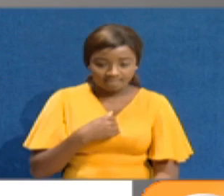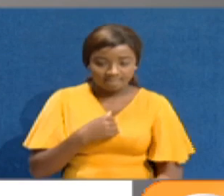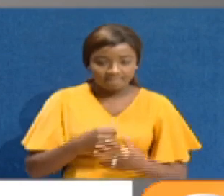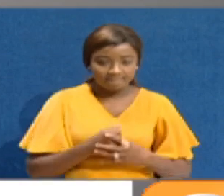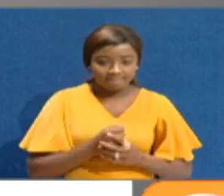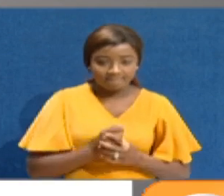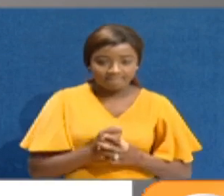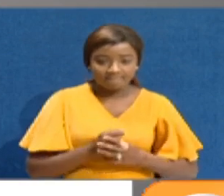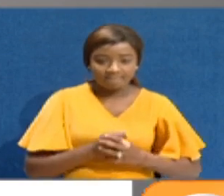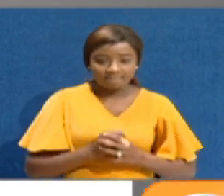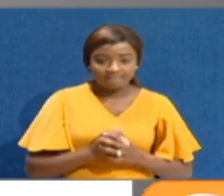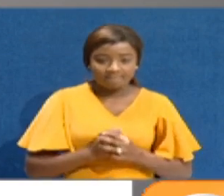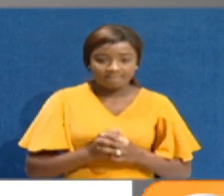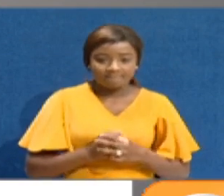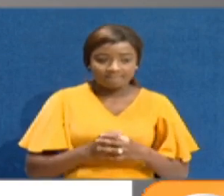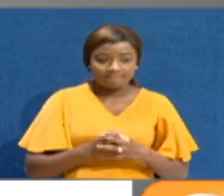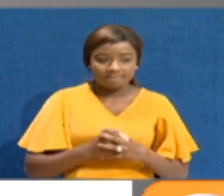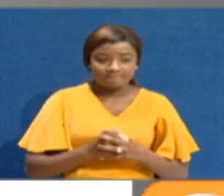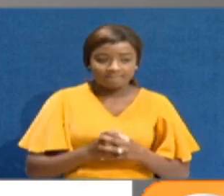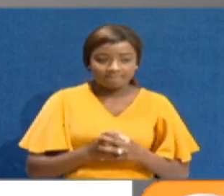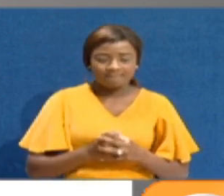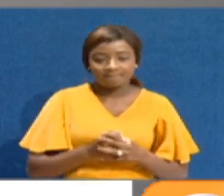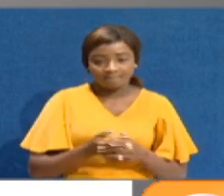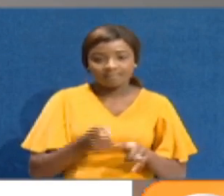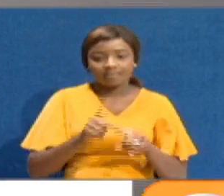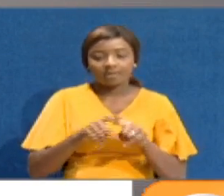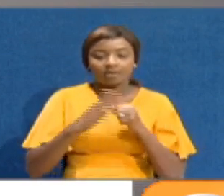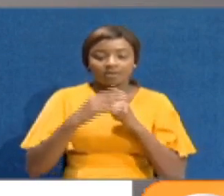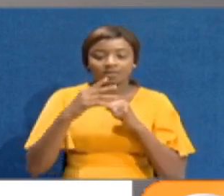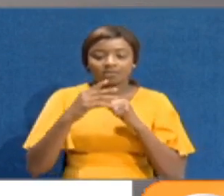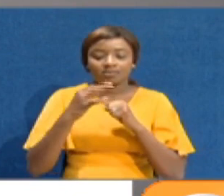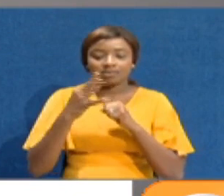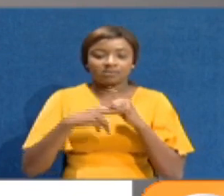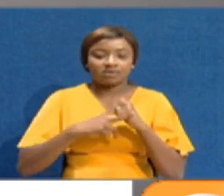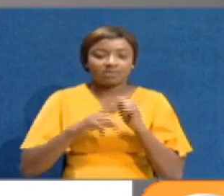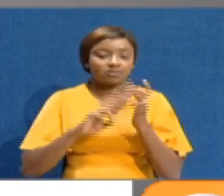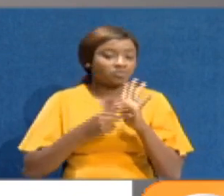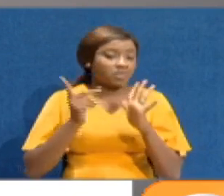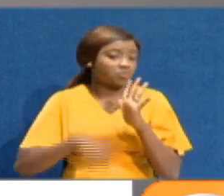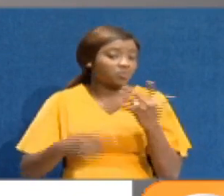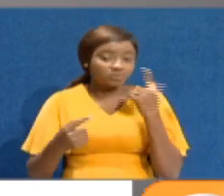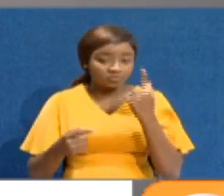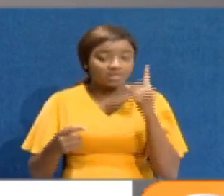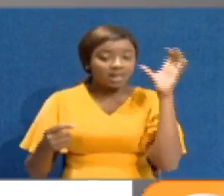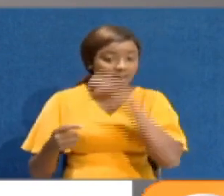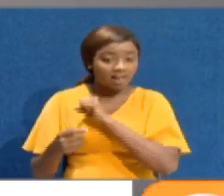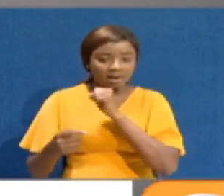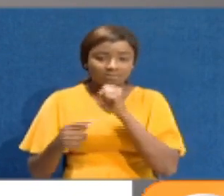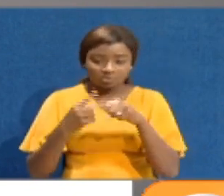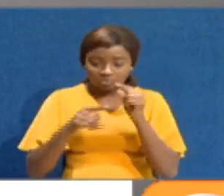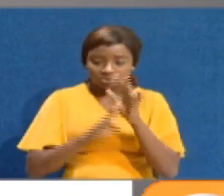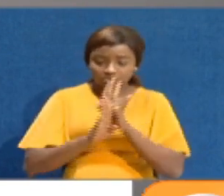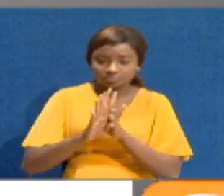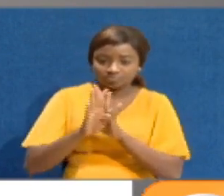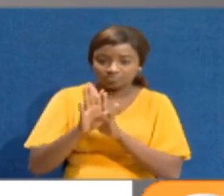this IMF facility is supposed to meet, is about another 937. So that tells you our deficit is growing